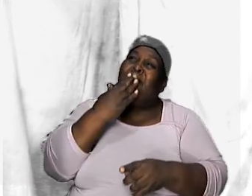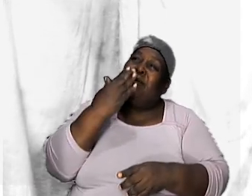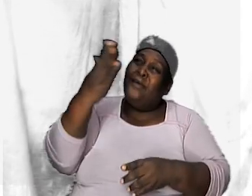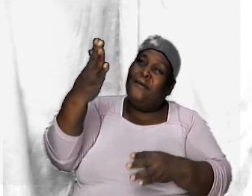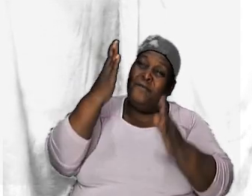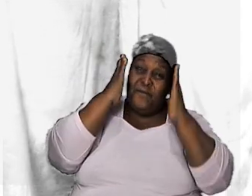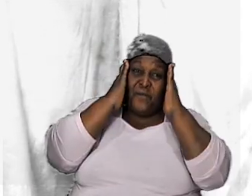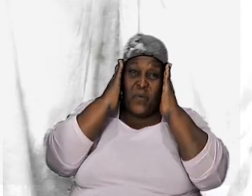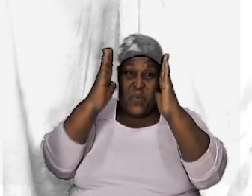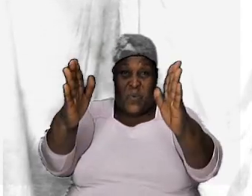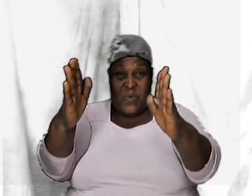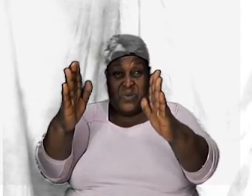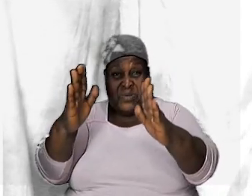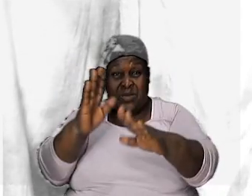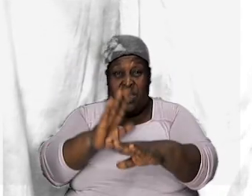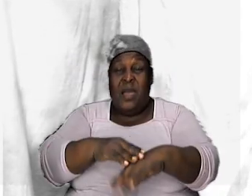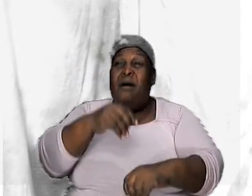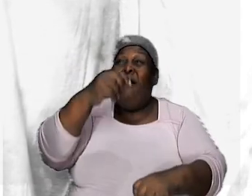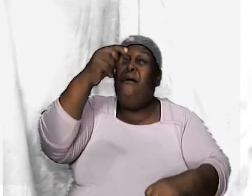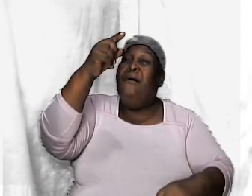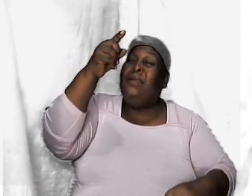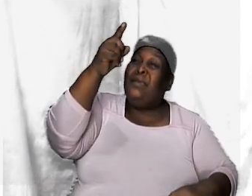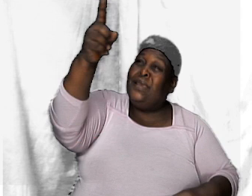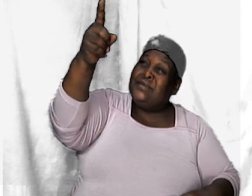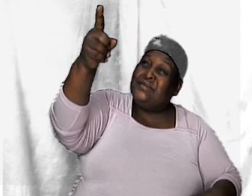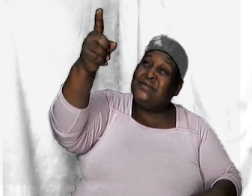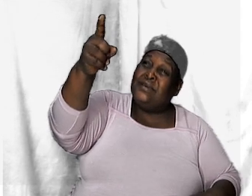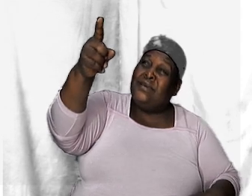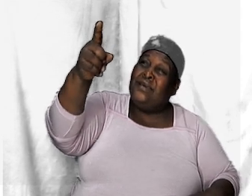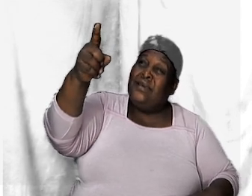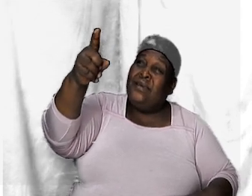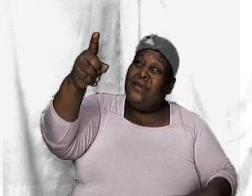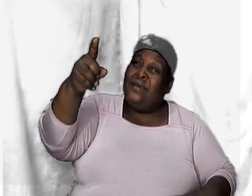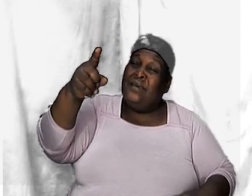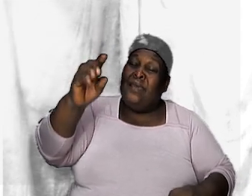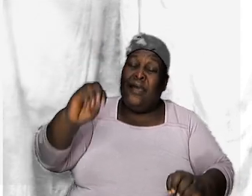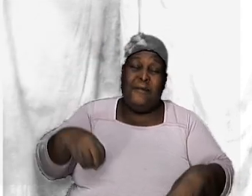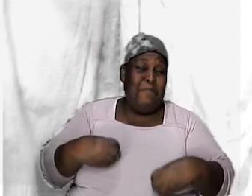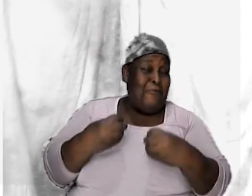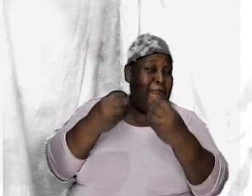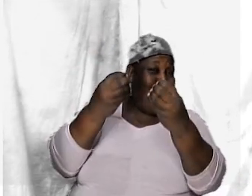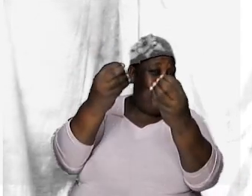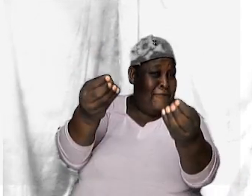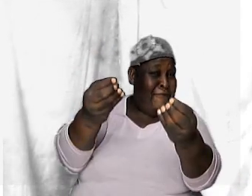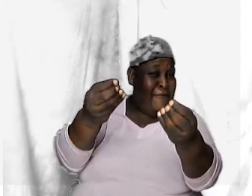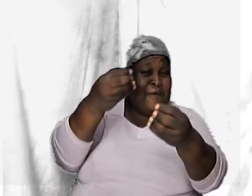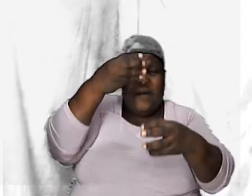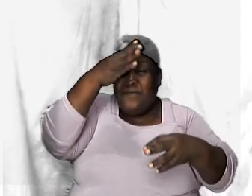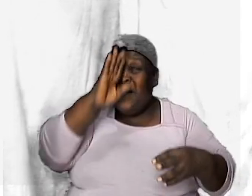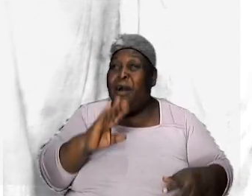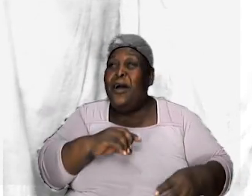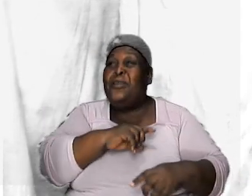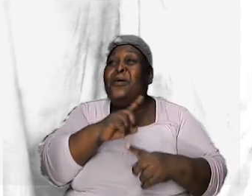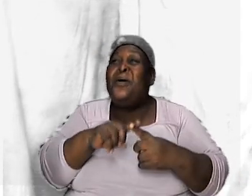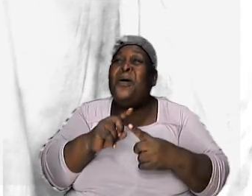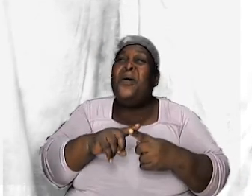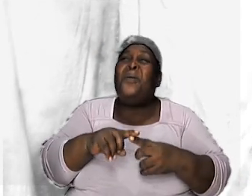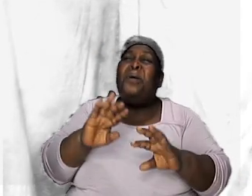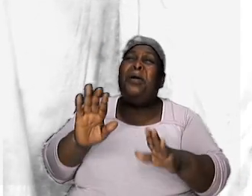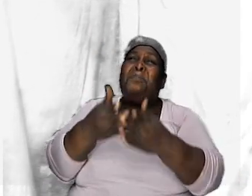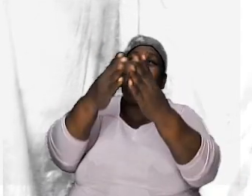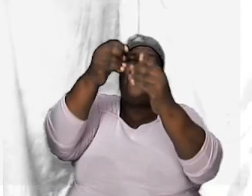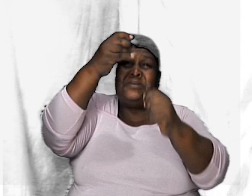focus on His praise God. When in Thanksgiving, we focus on the provision of God. When we praise God, we focus on